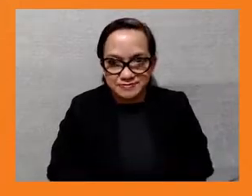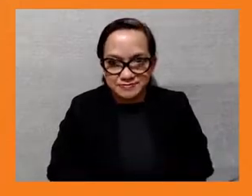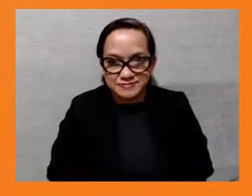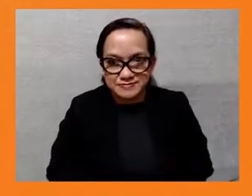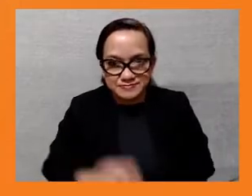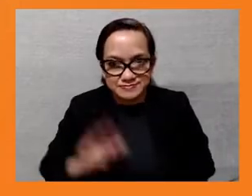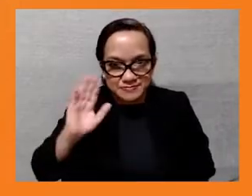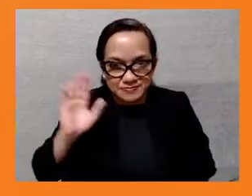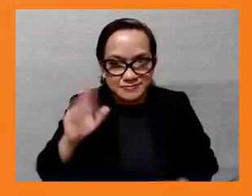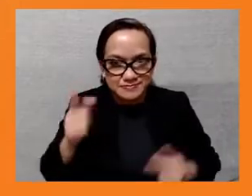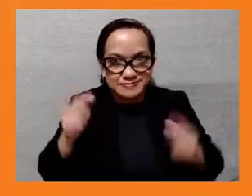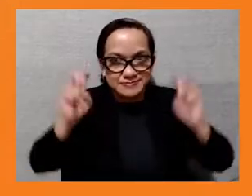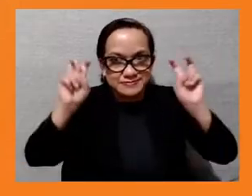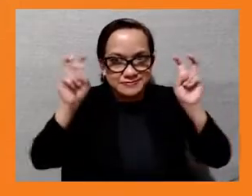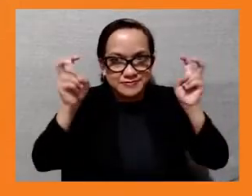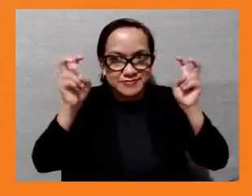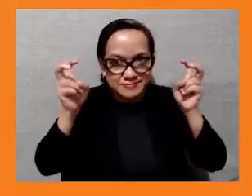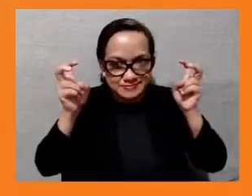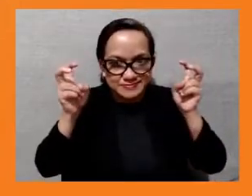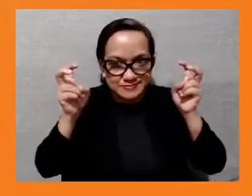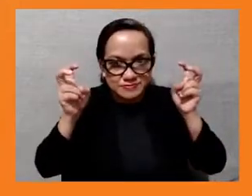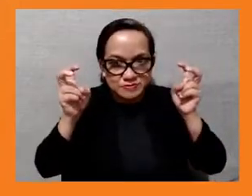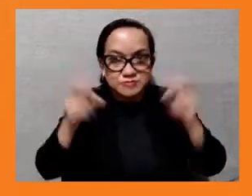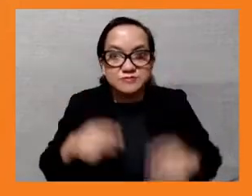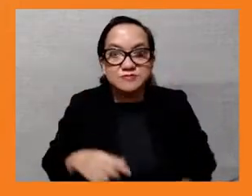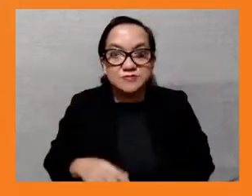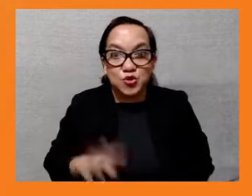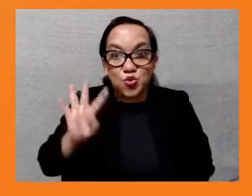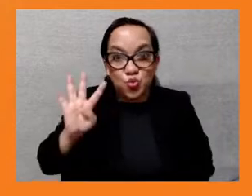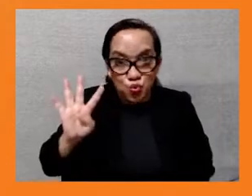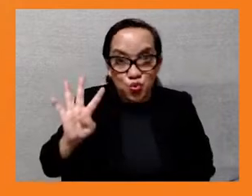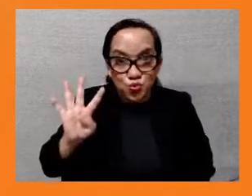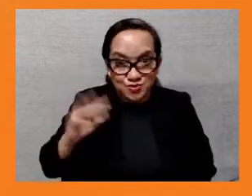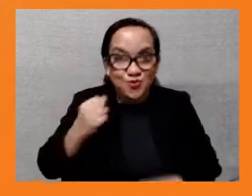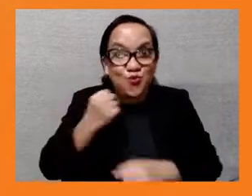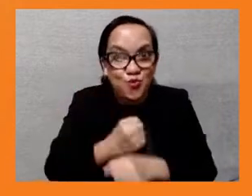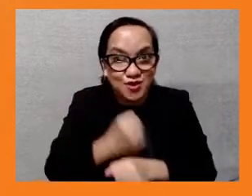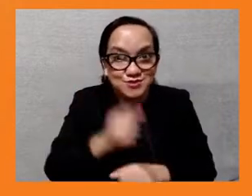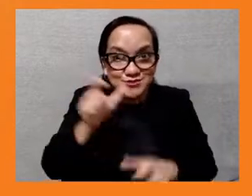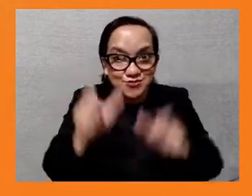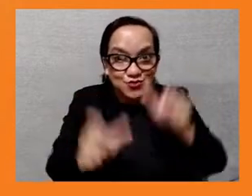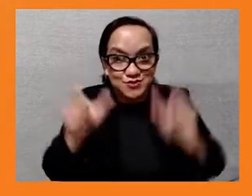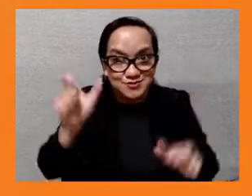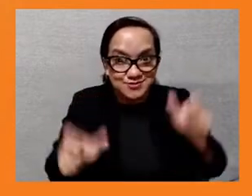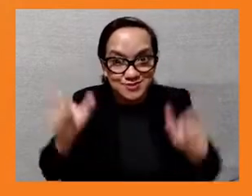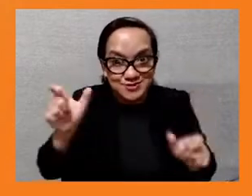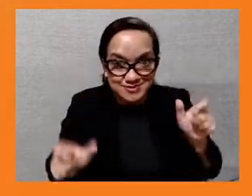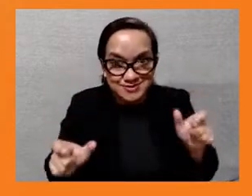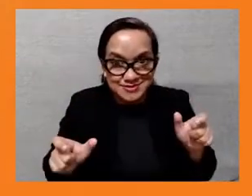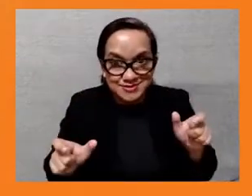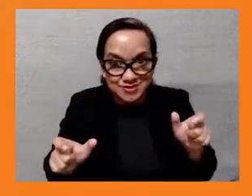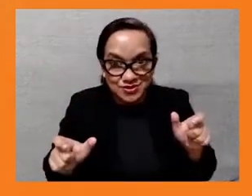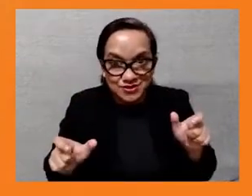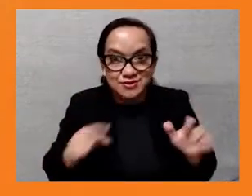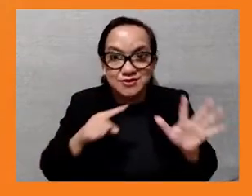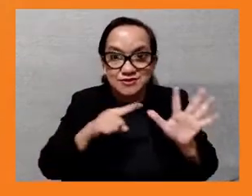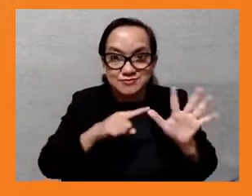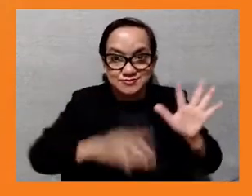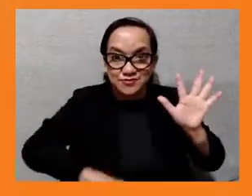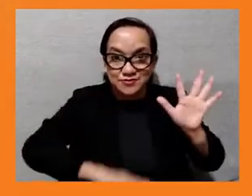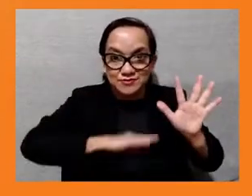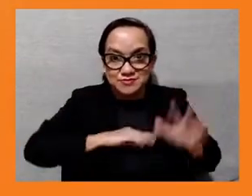and it is their ancestral land. The Indigenous peoples are connected with land, territory, river, and resources. But the RIP has mentioned that the